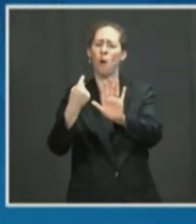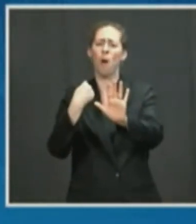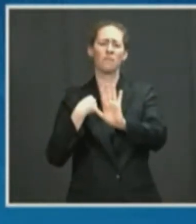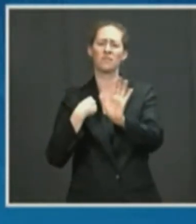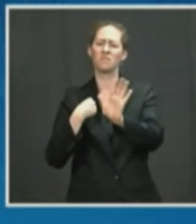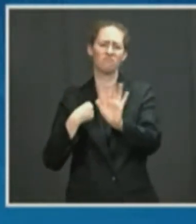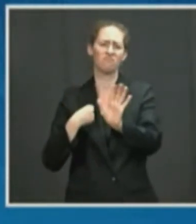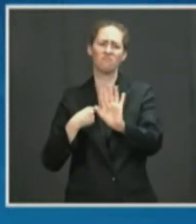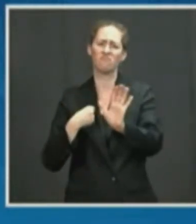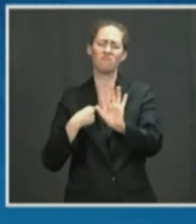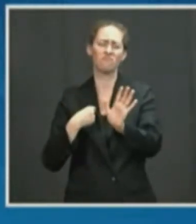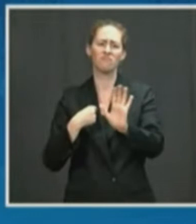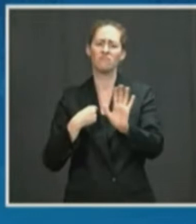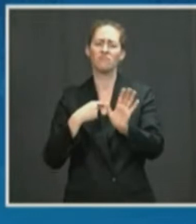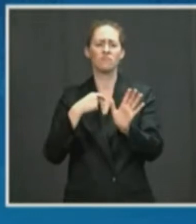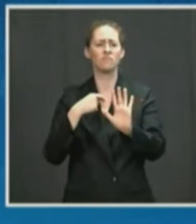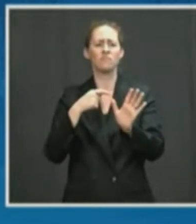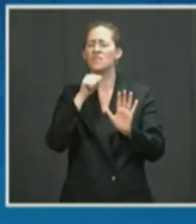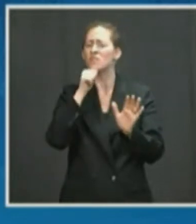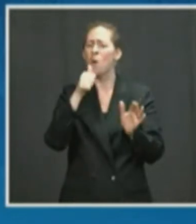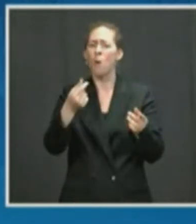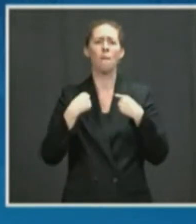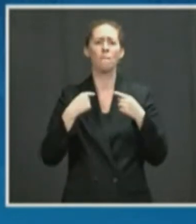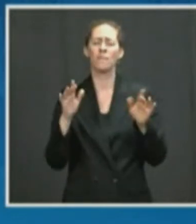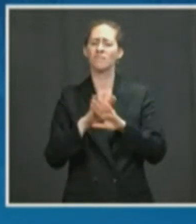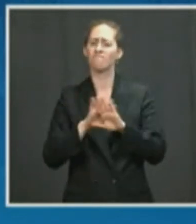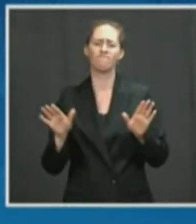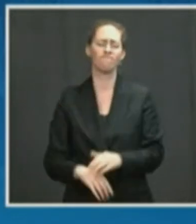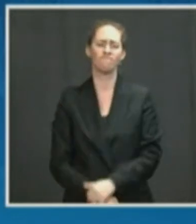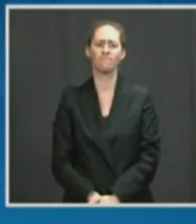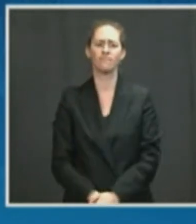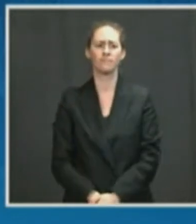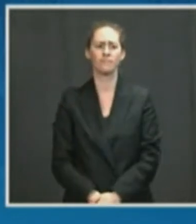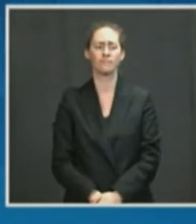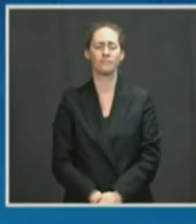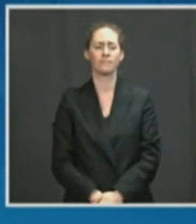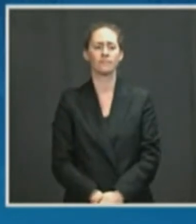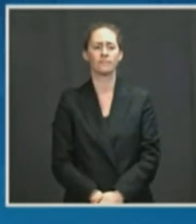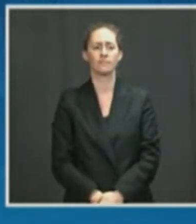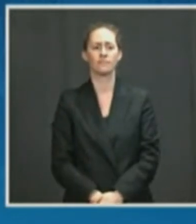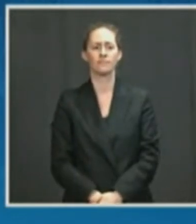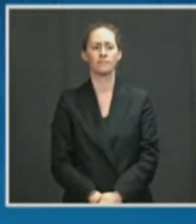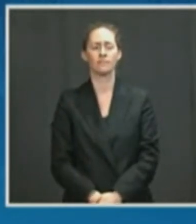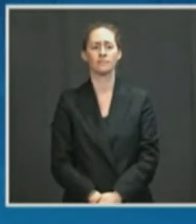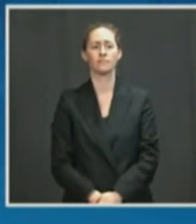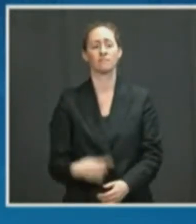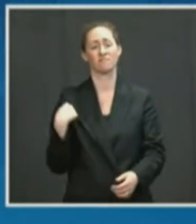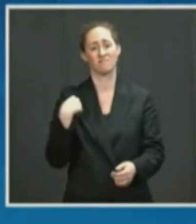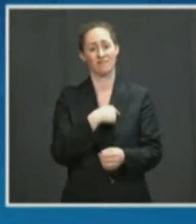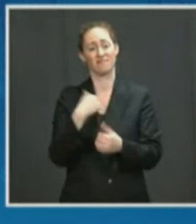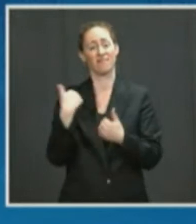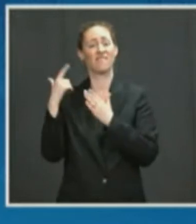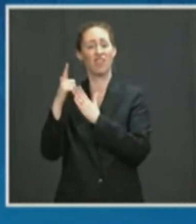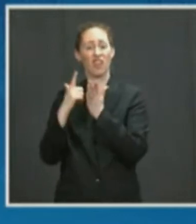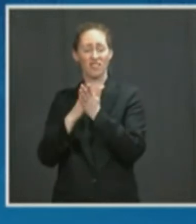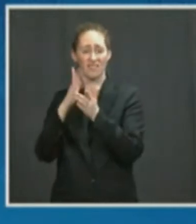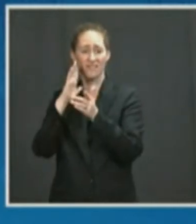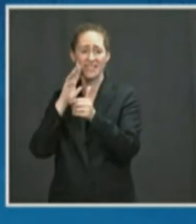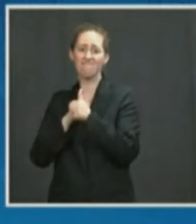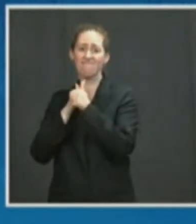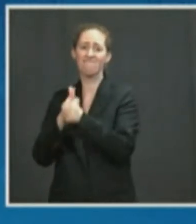Do not come. The United States will continue to enforce our laws and secure our